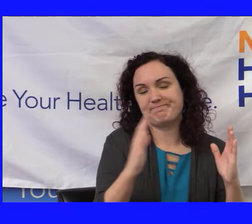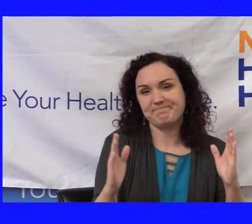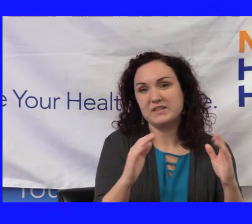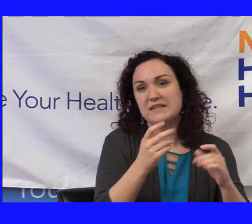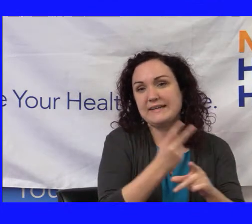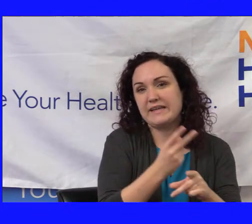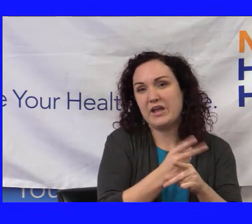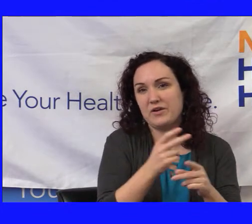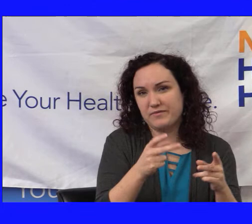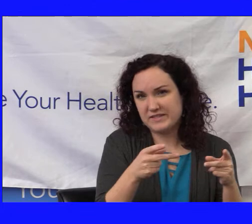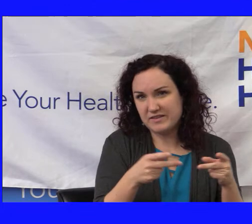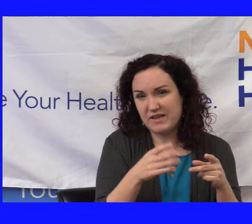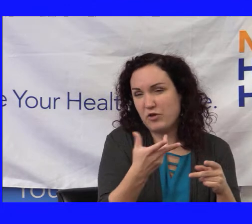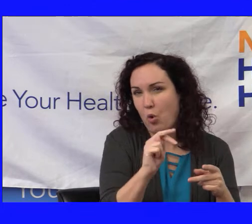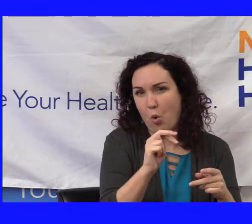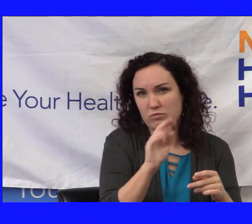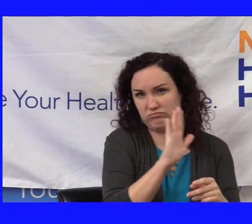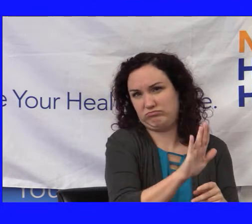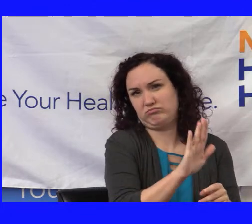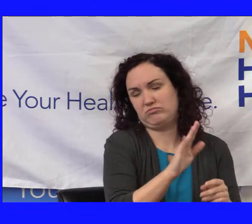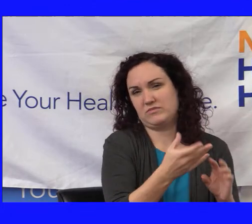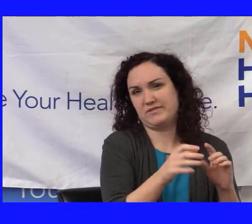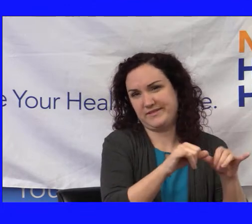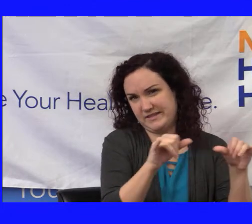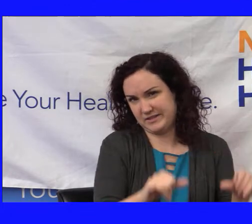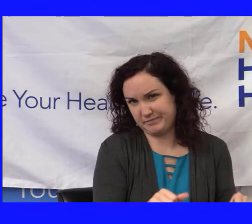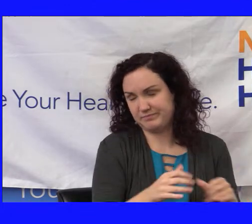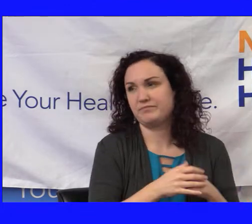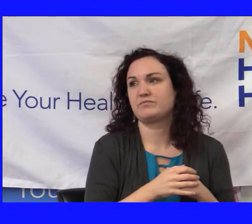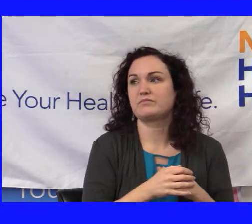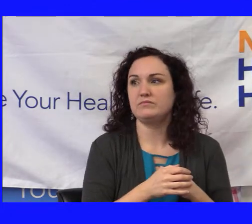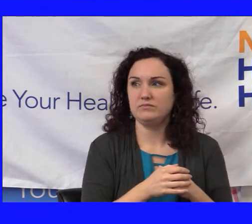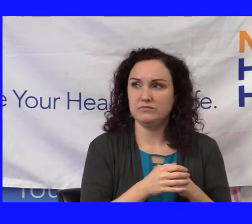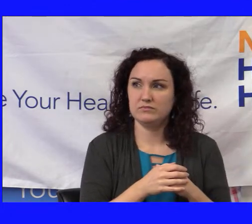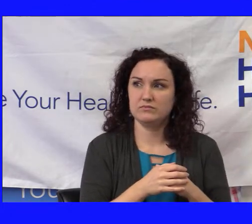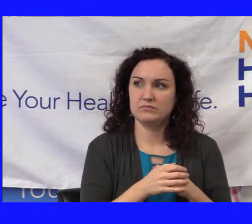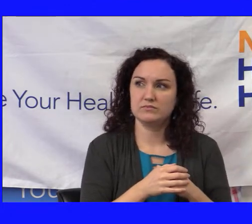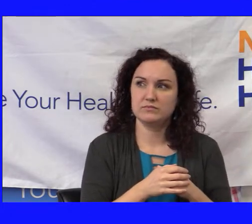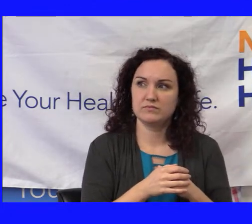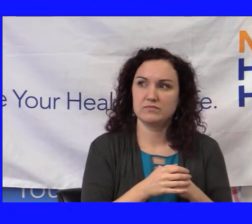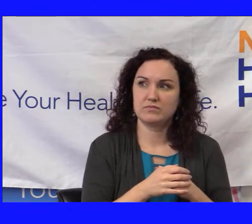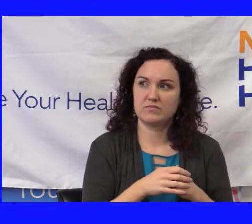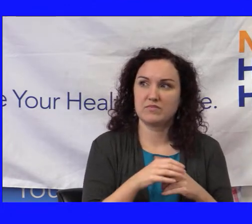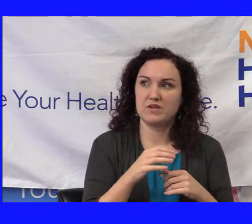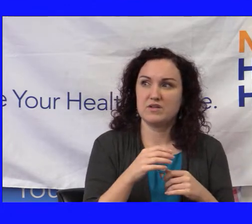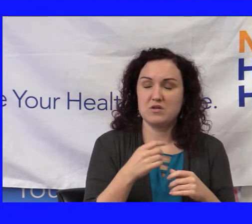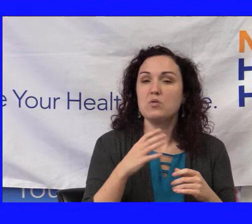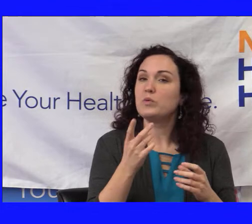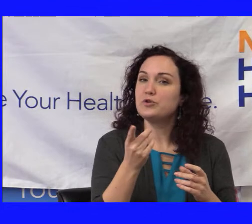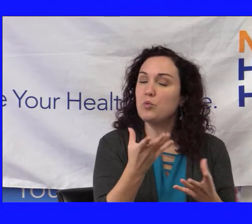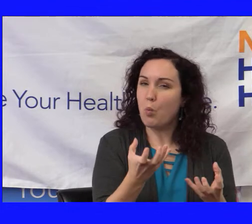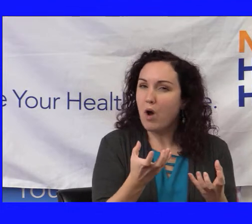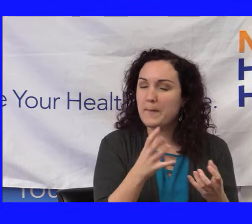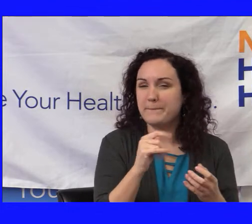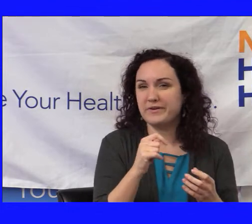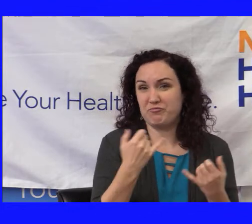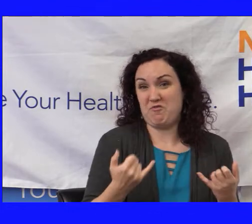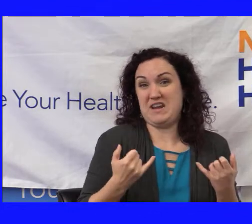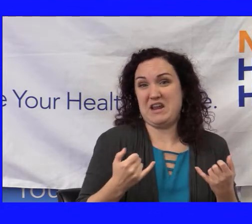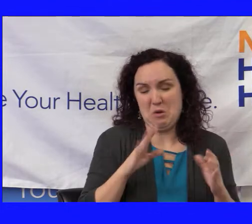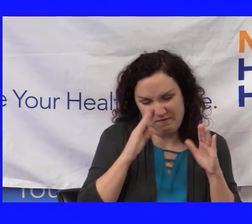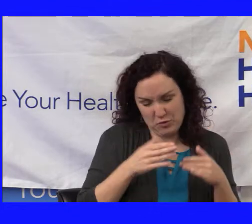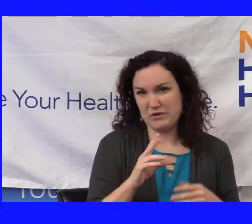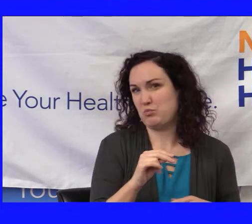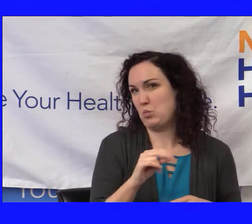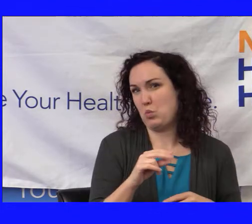system. Okay. And the work involved to integrate, it is the intent, but it's not on our immediate radar. And